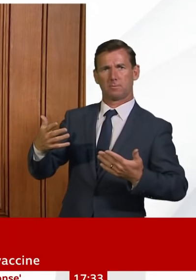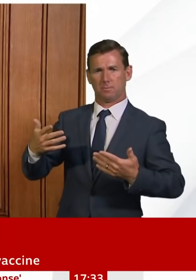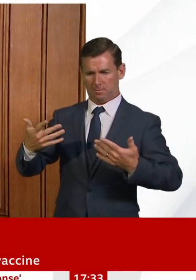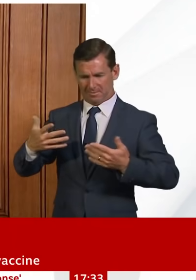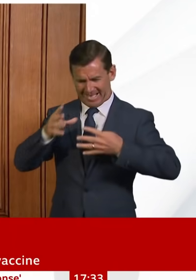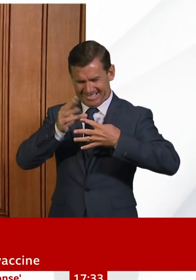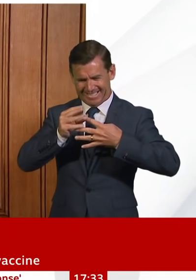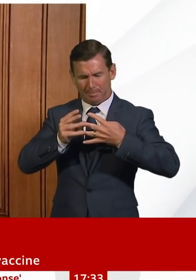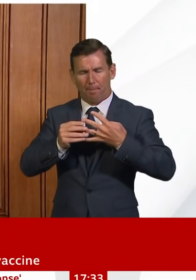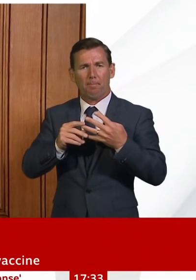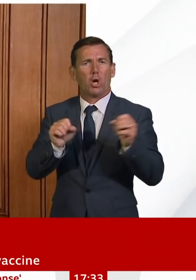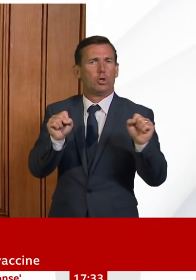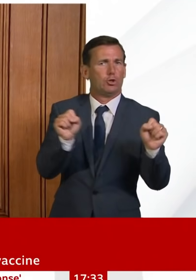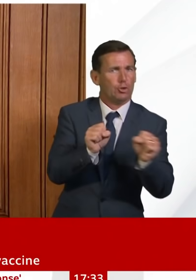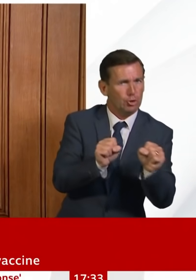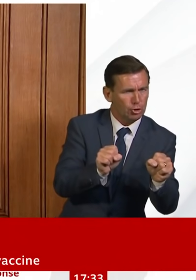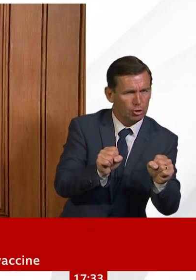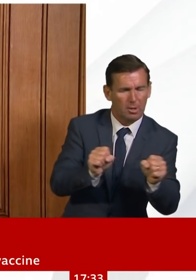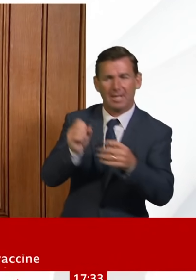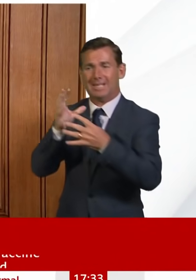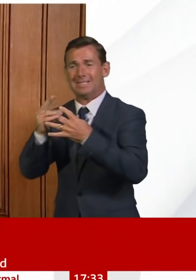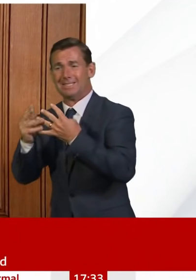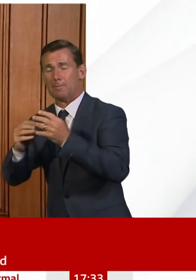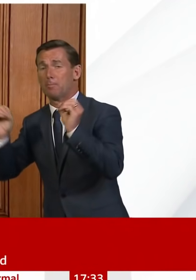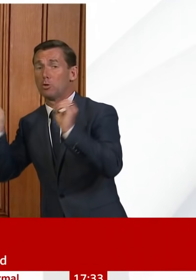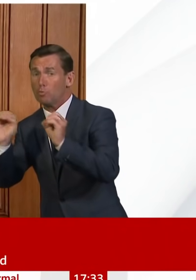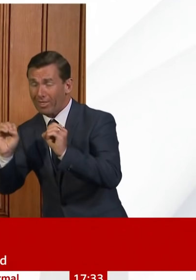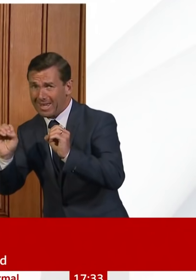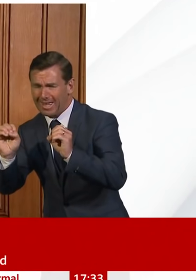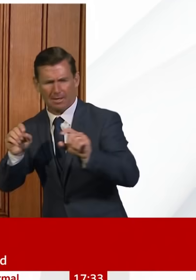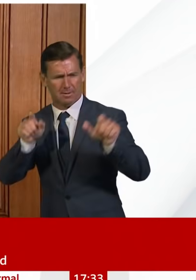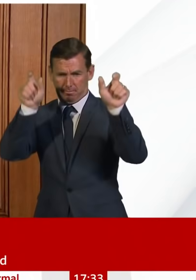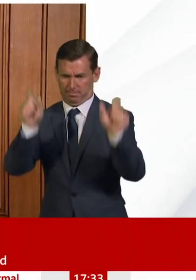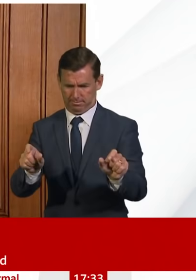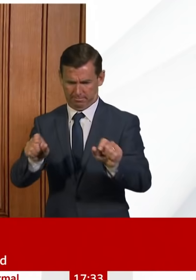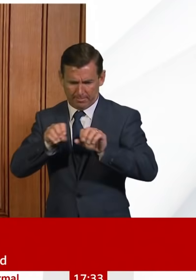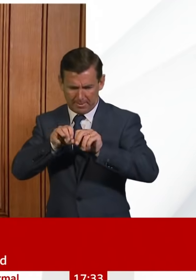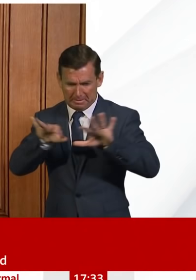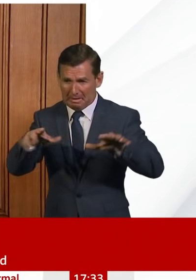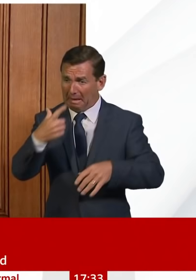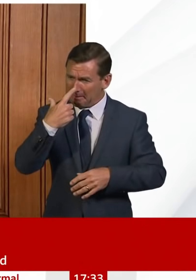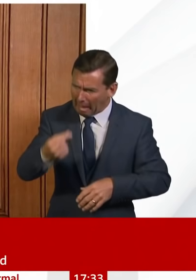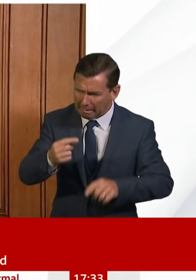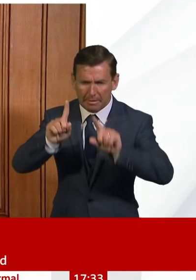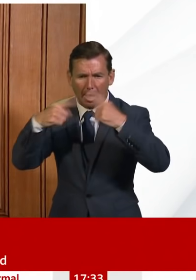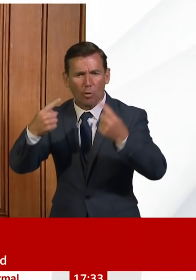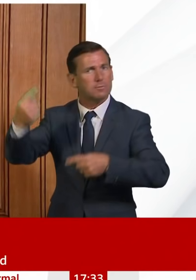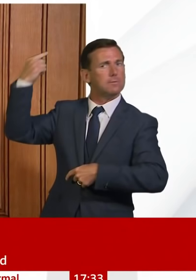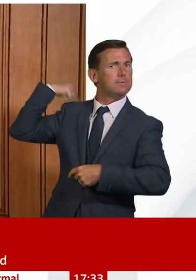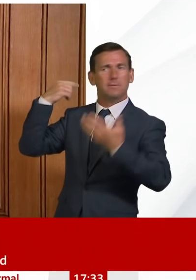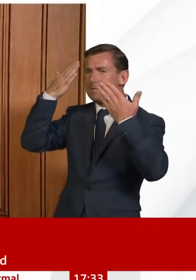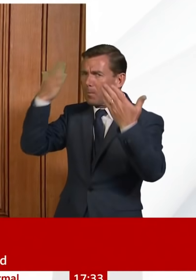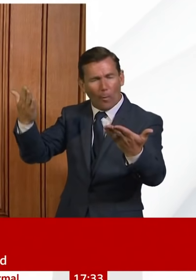pre-symptomatic and asymptomatic were shedding the virus. We now have a lot more information, and it is